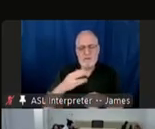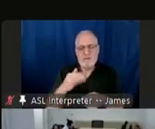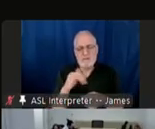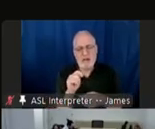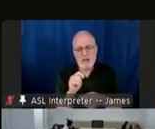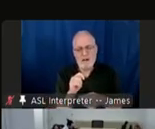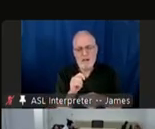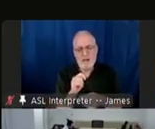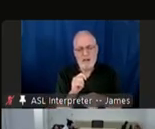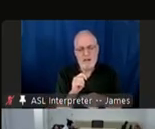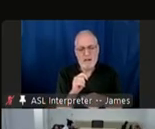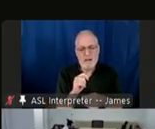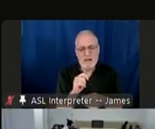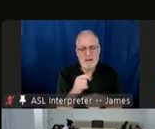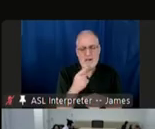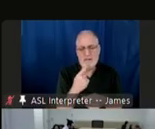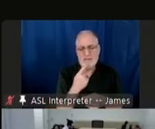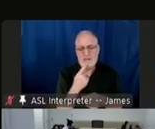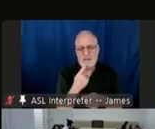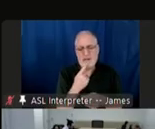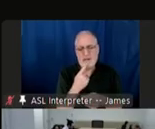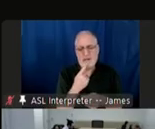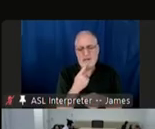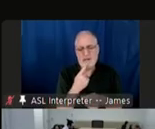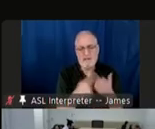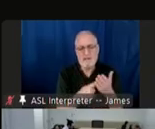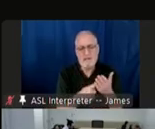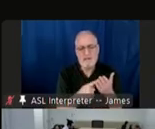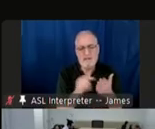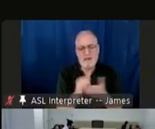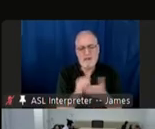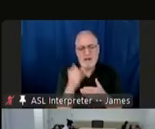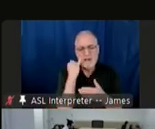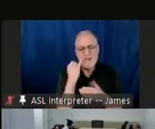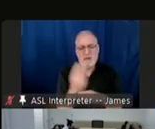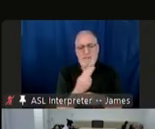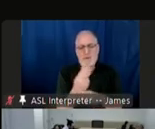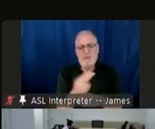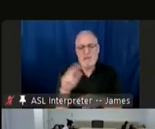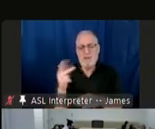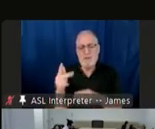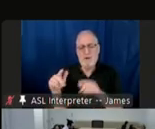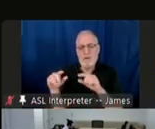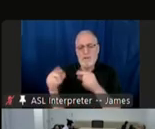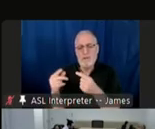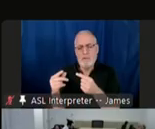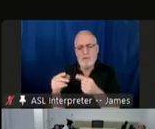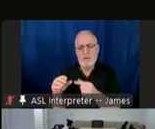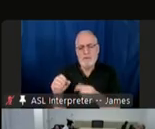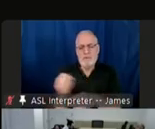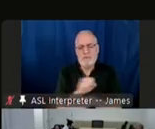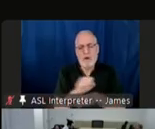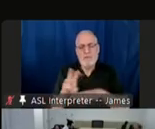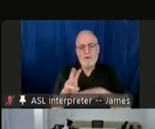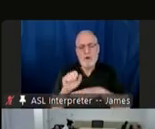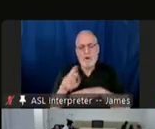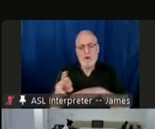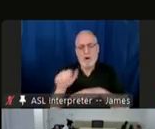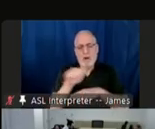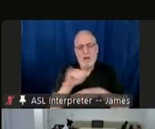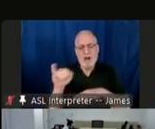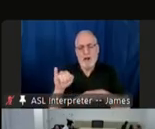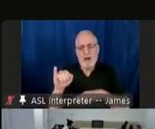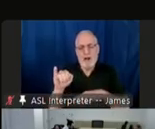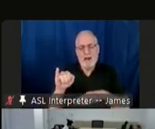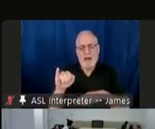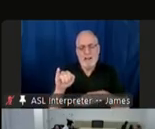The disclaimer basically was discussing that if we're going to be using third-party software or AI like this, that we're kind of on